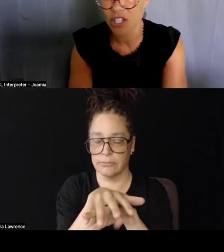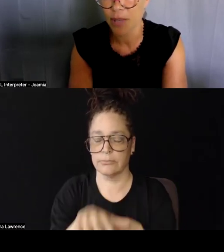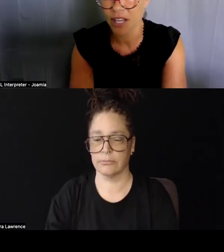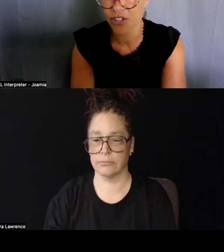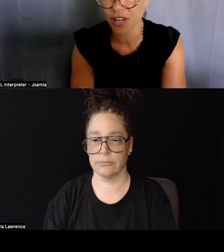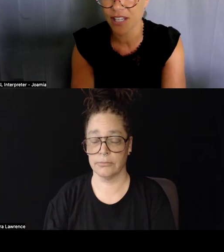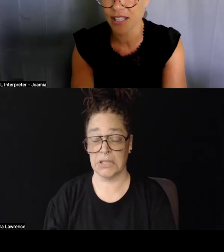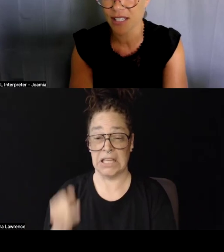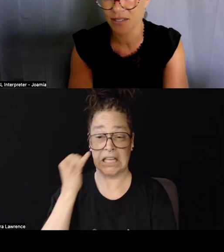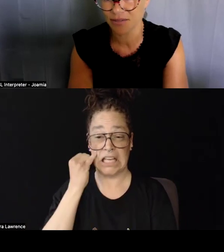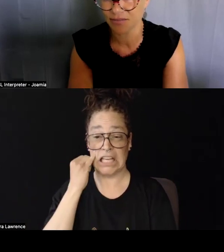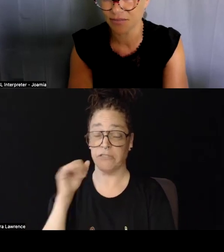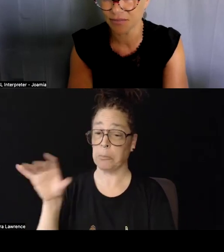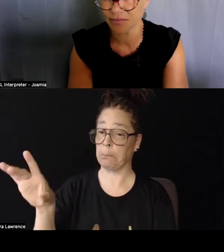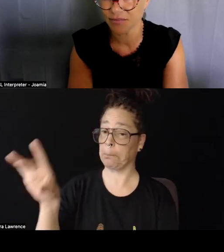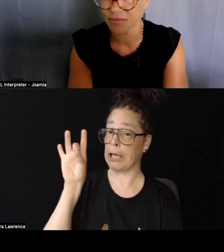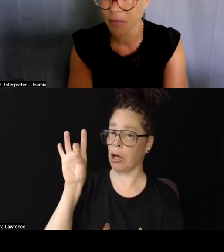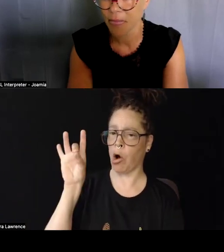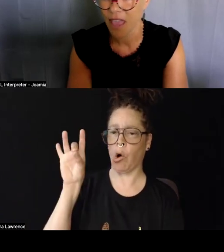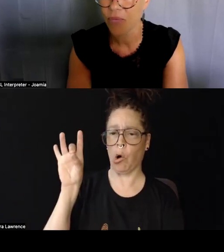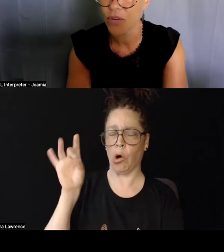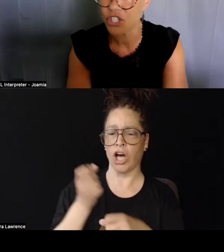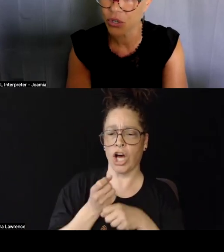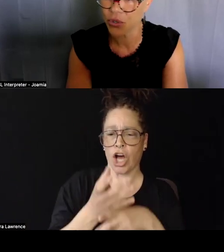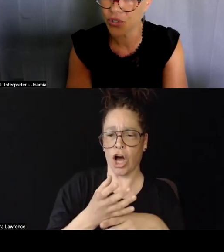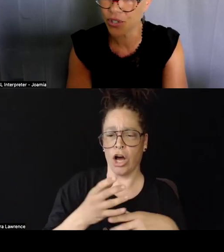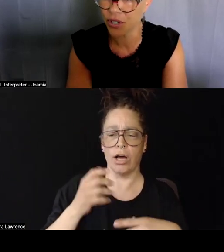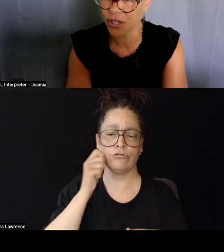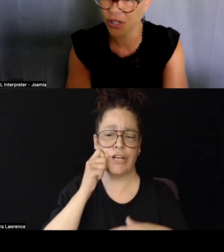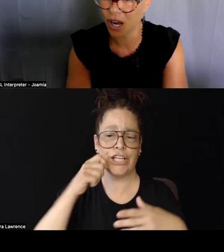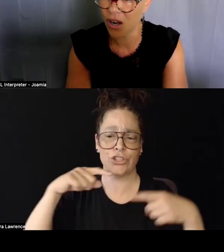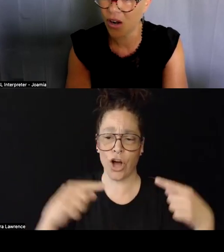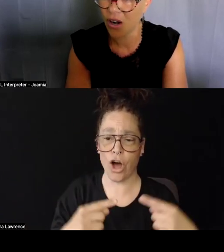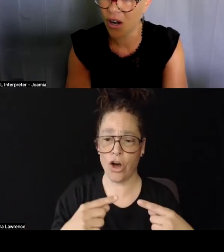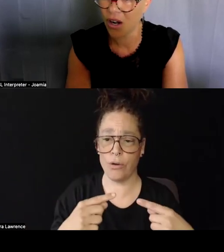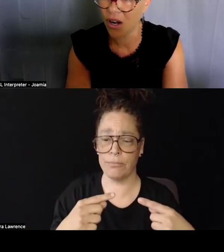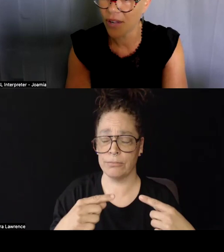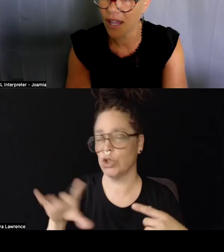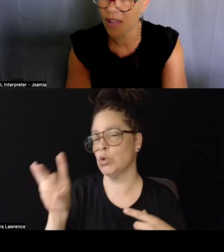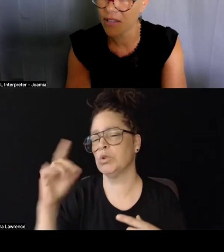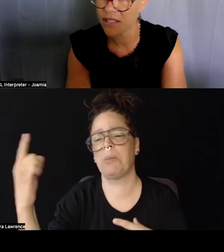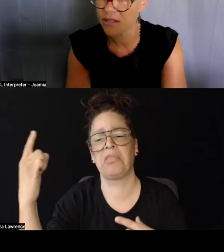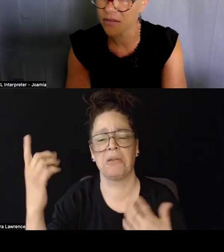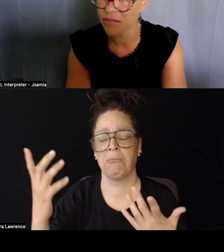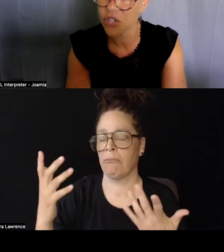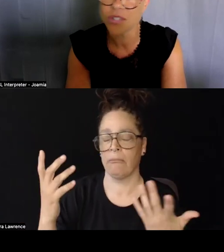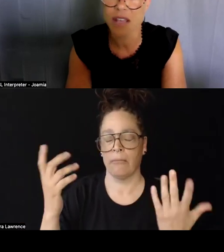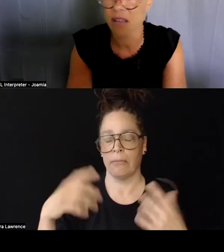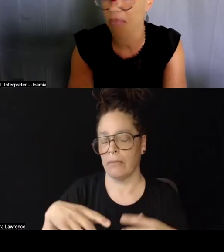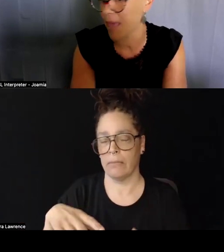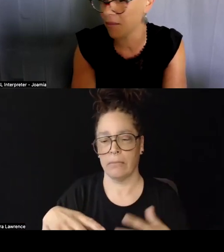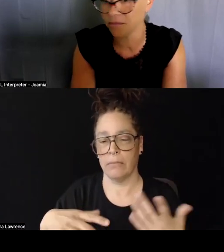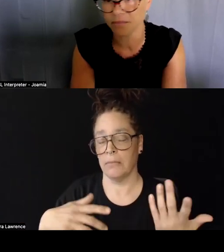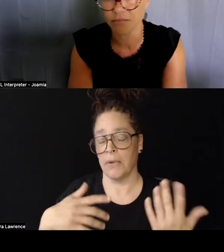They need to be interconnected. If we choose, okay, let's